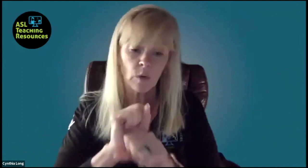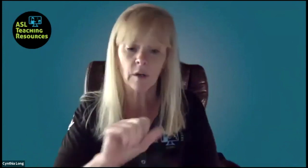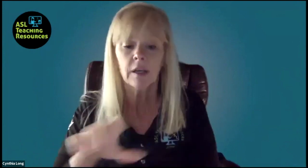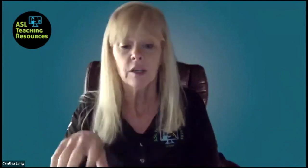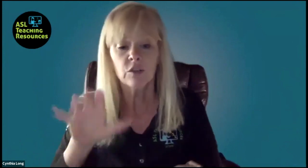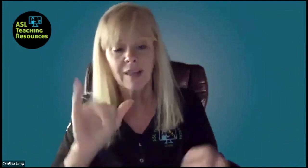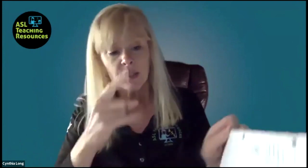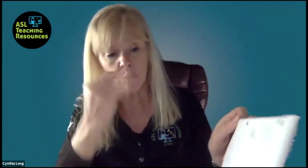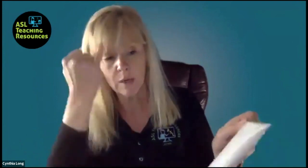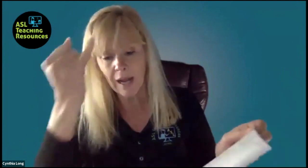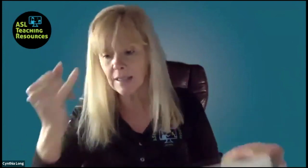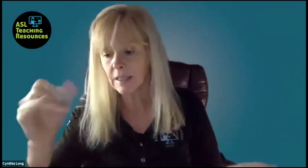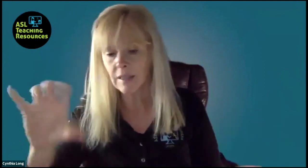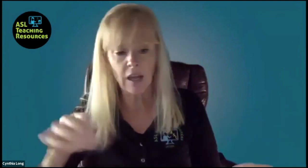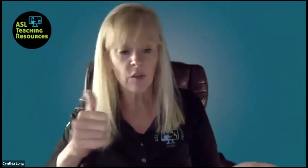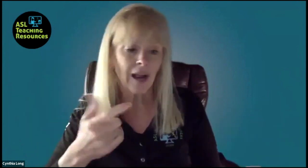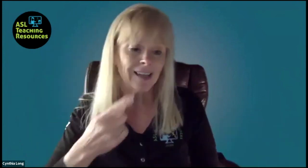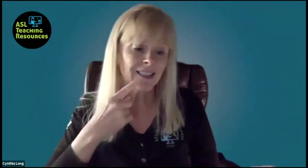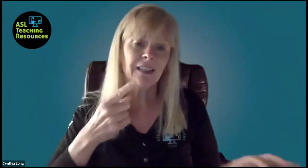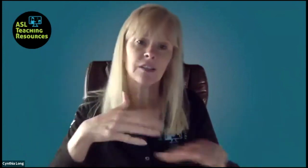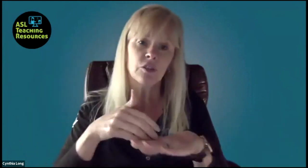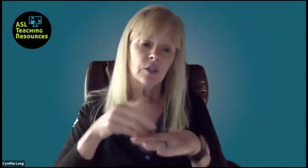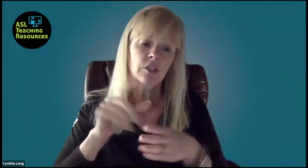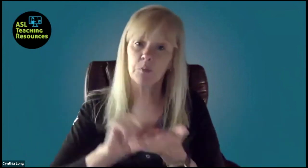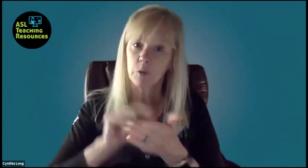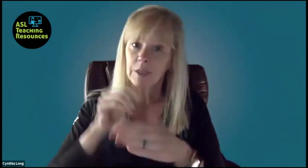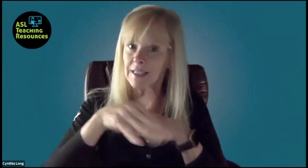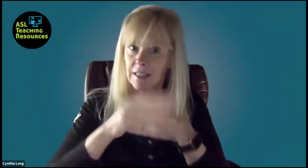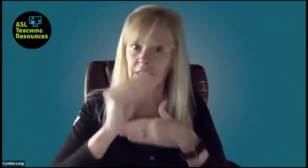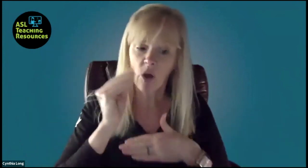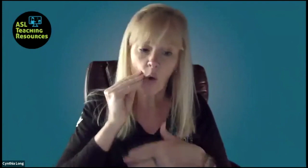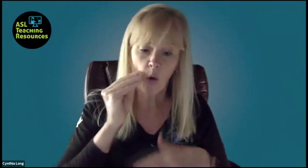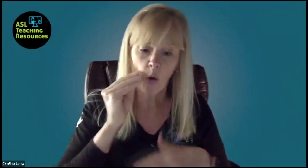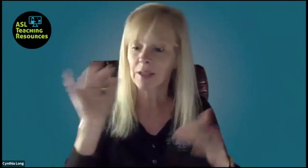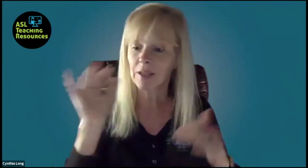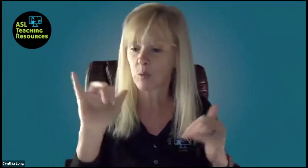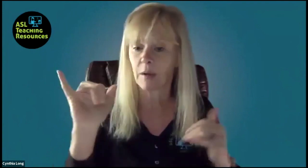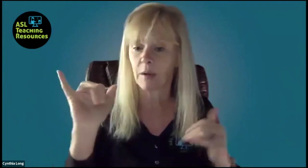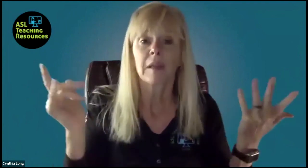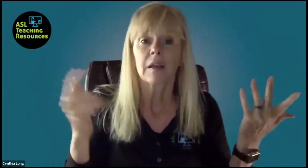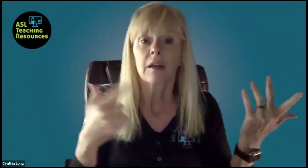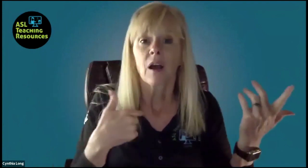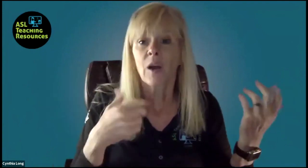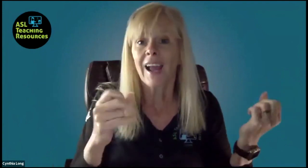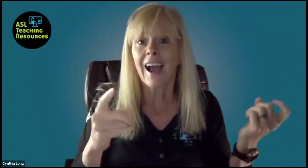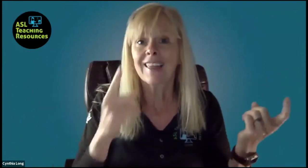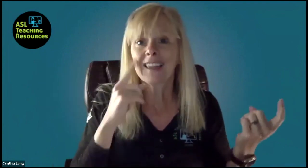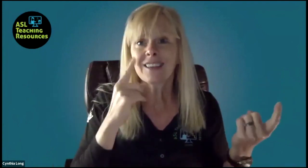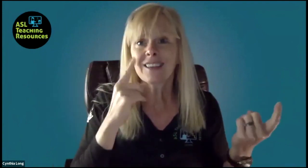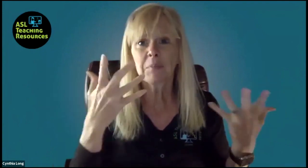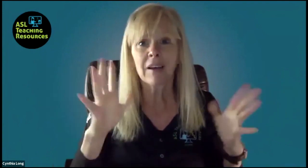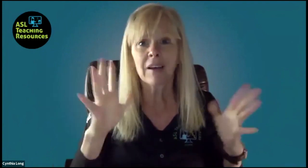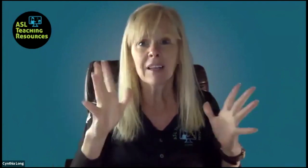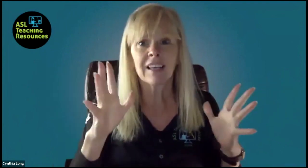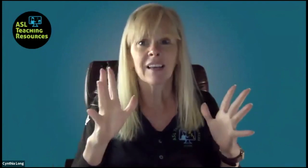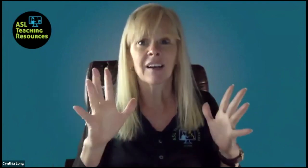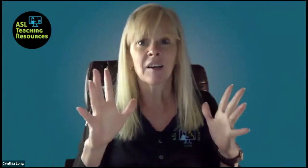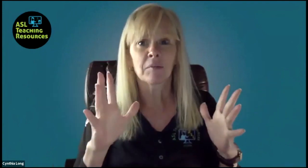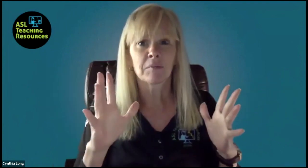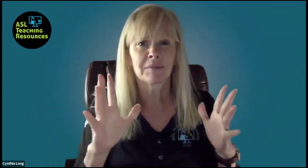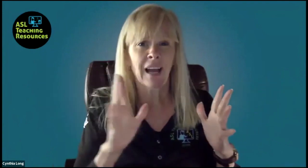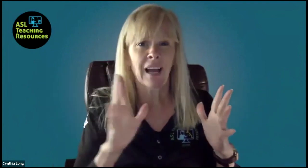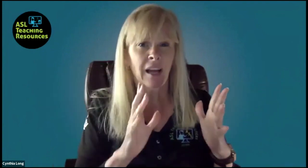that would work. So that's one idea. The other idea is you could just print and send it home as well. Okay, I think that's about